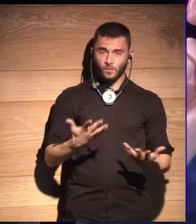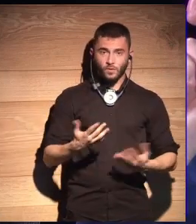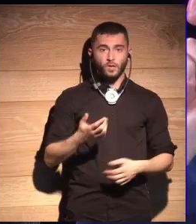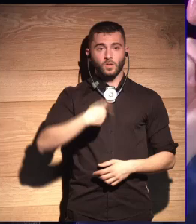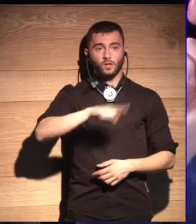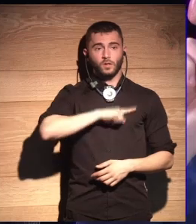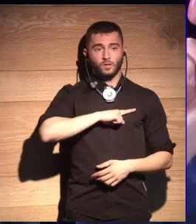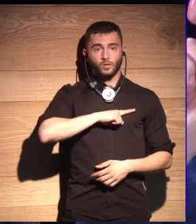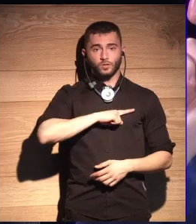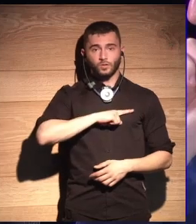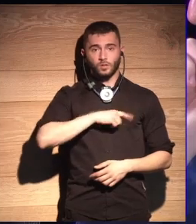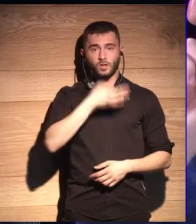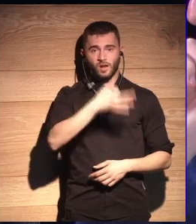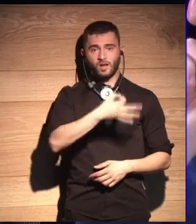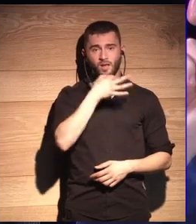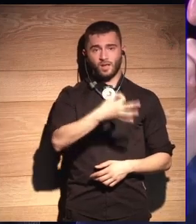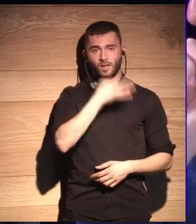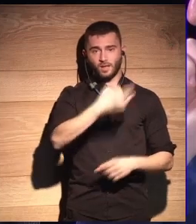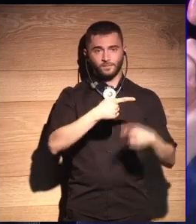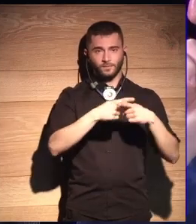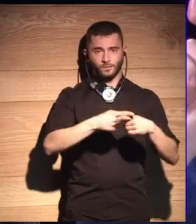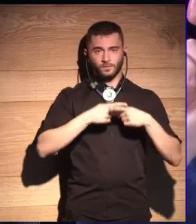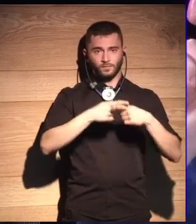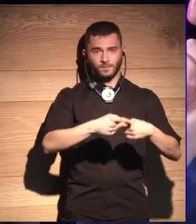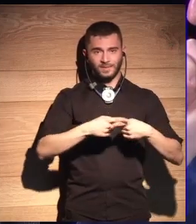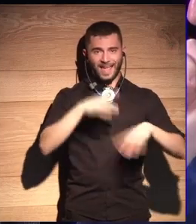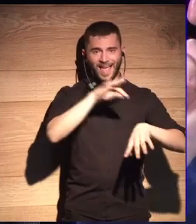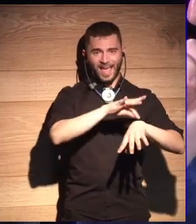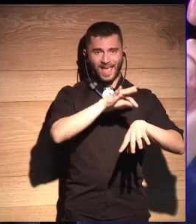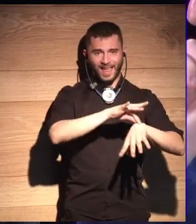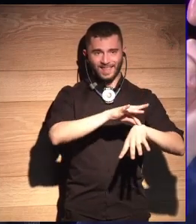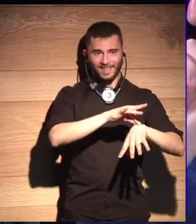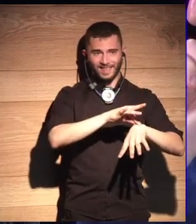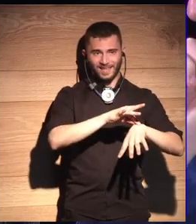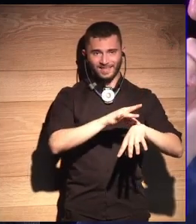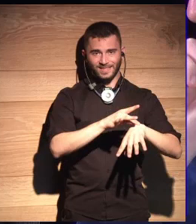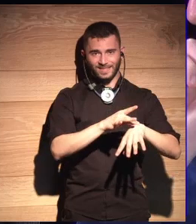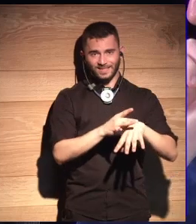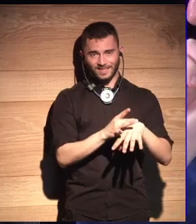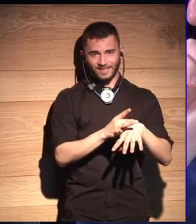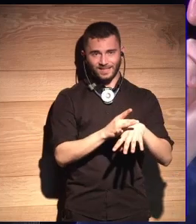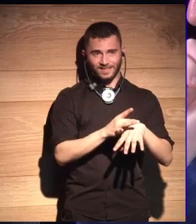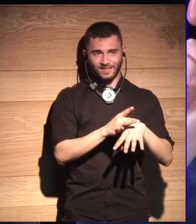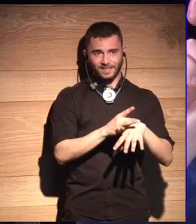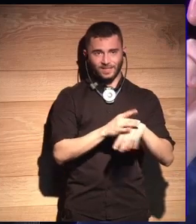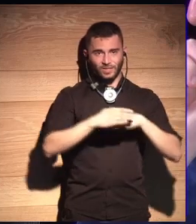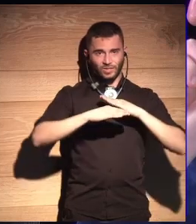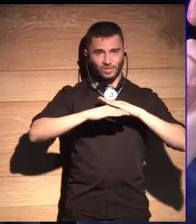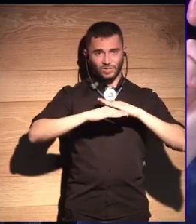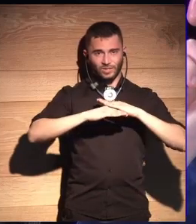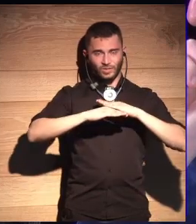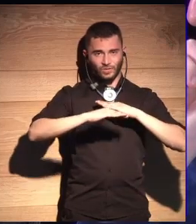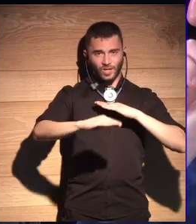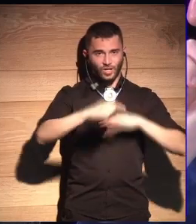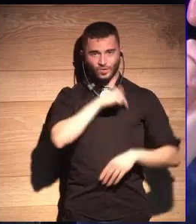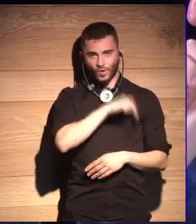We need to build shared narratives, and that has to do with the agents. What are the